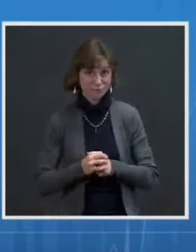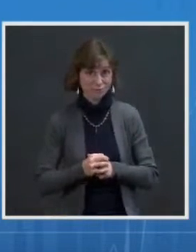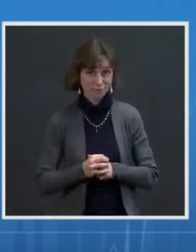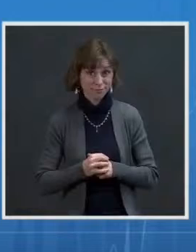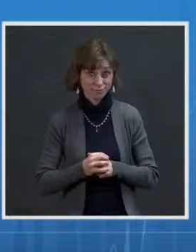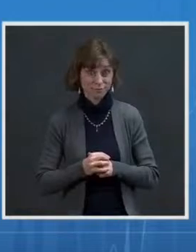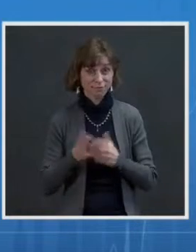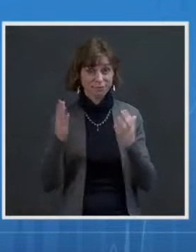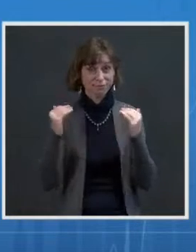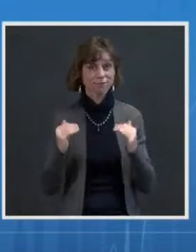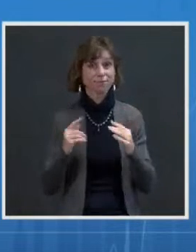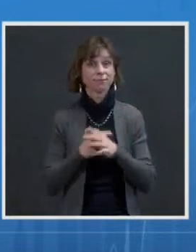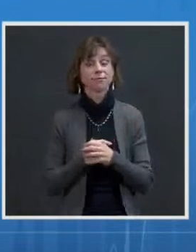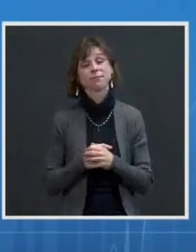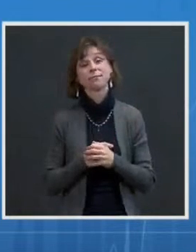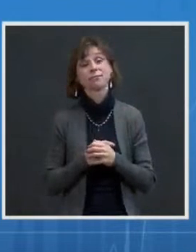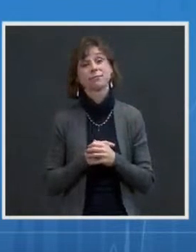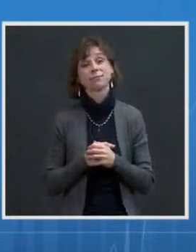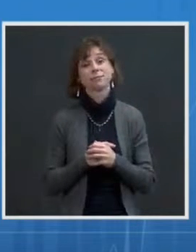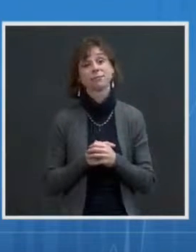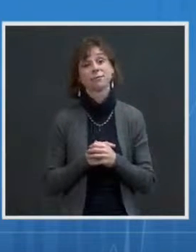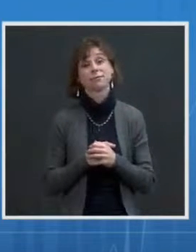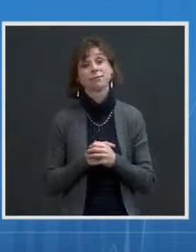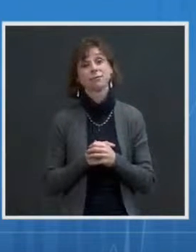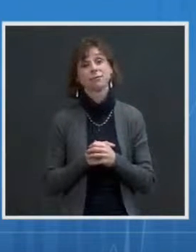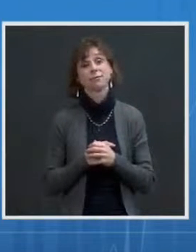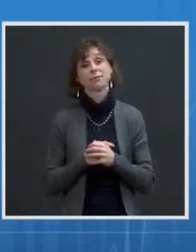Next question, please.